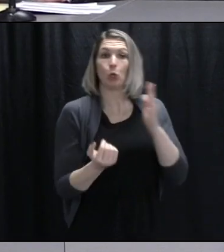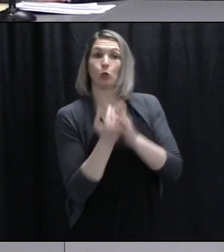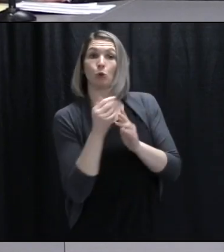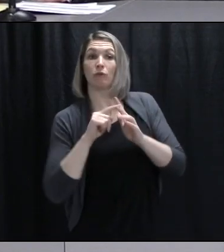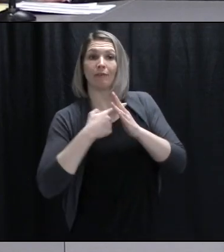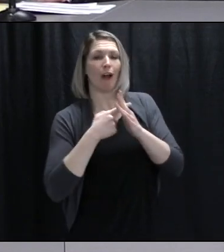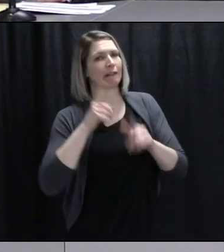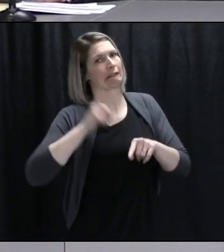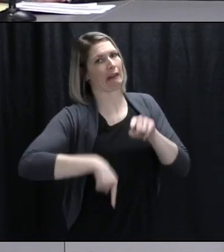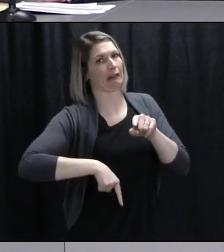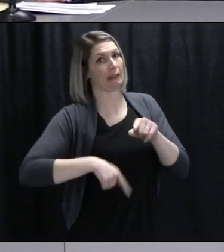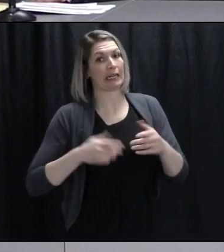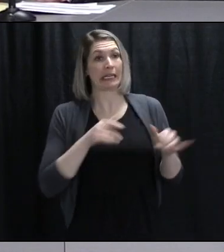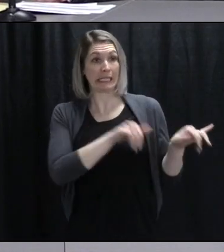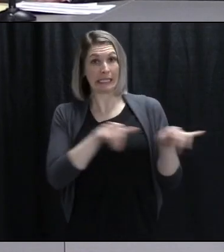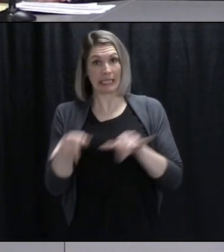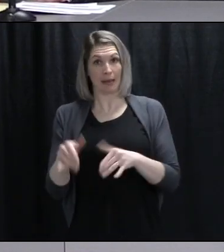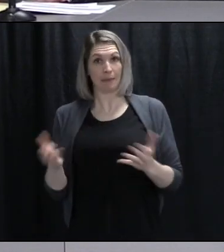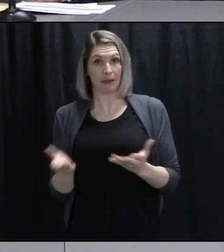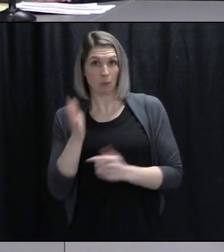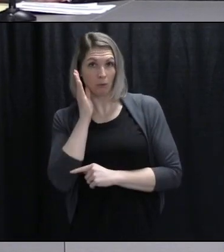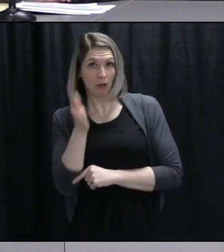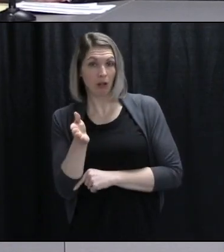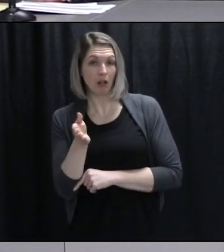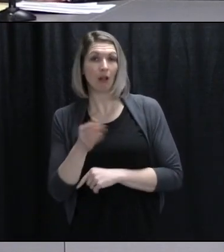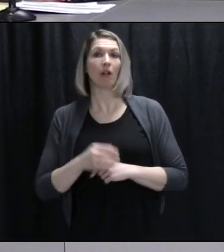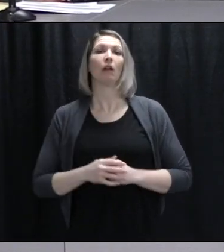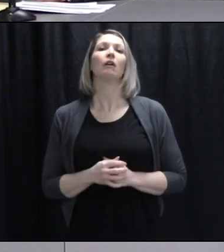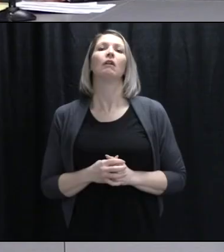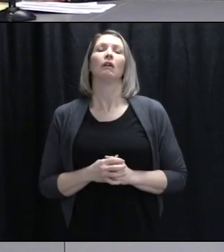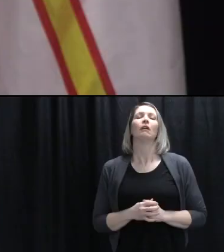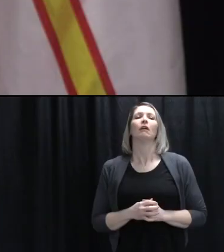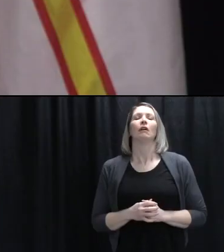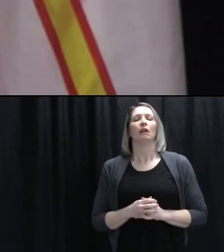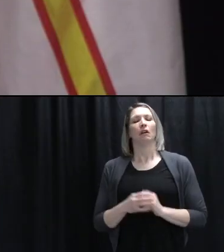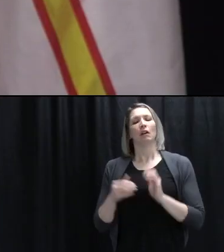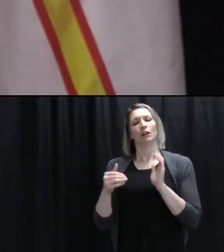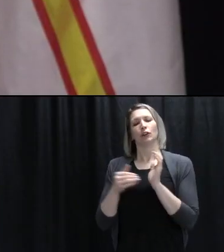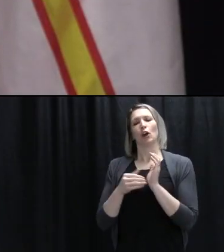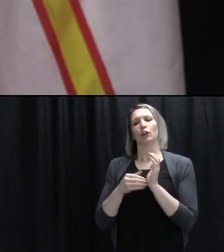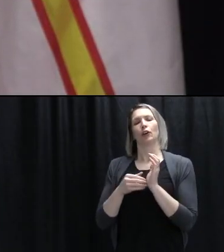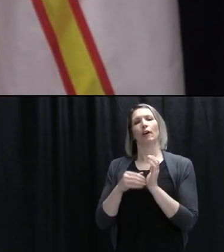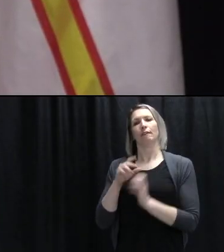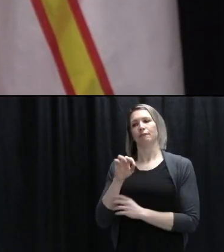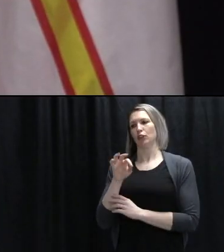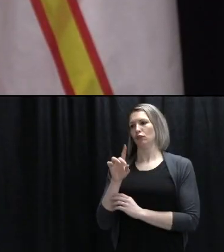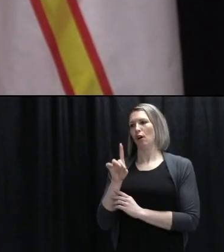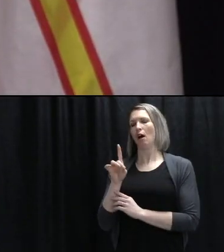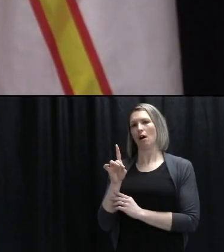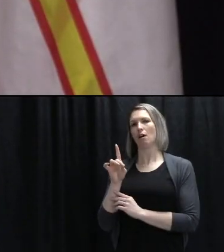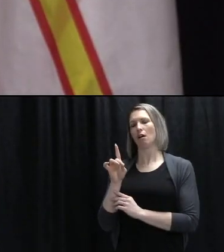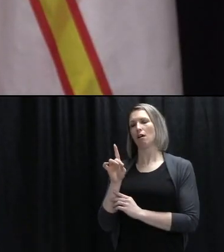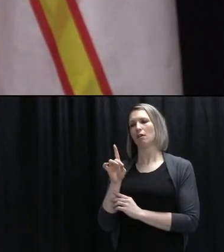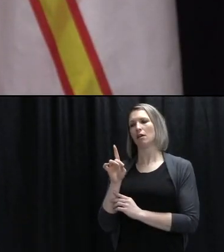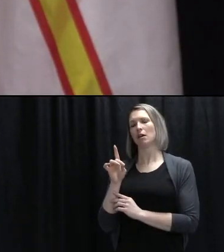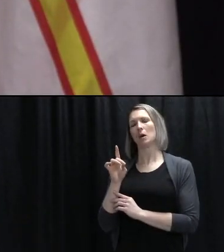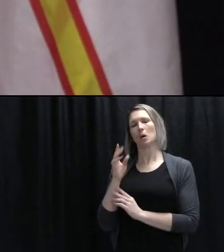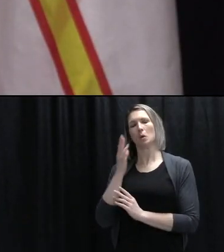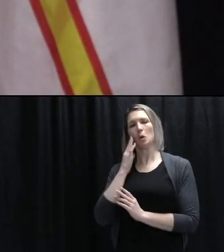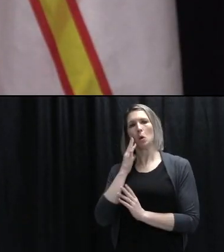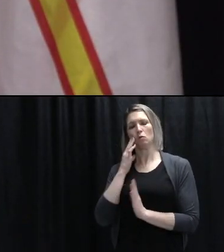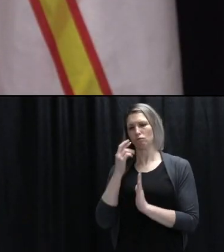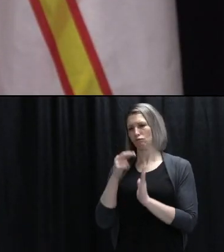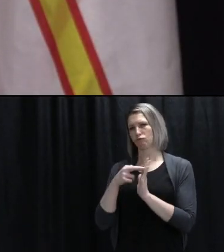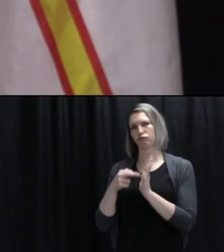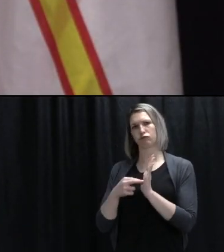chief medical officer on issues like this. And what we know that in We have, a fair amount of rules that are in place when it